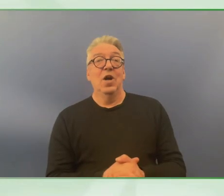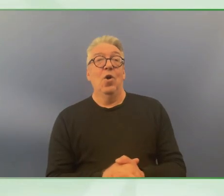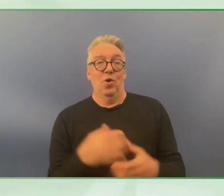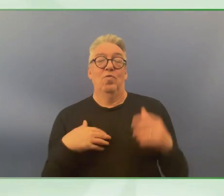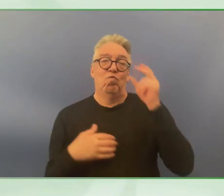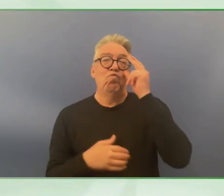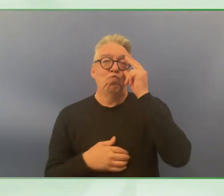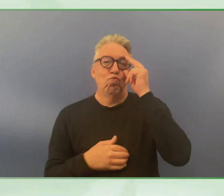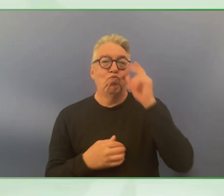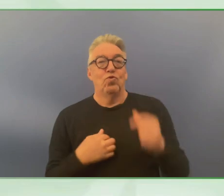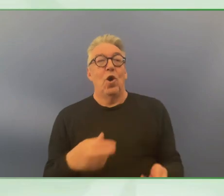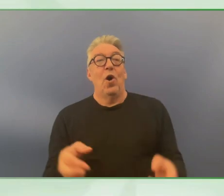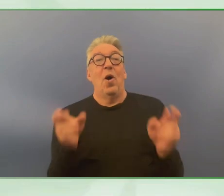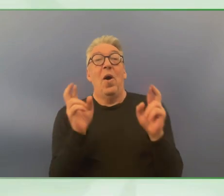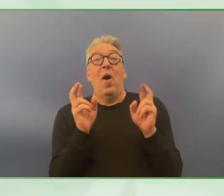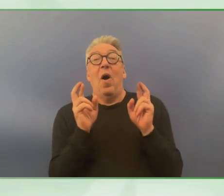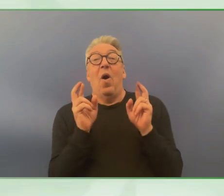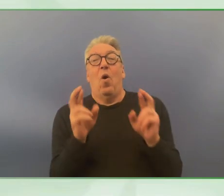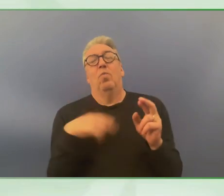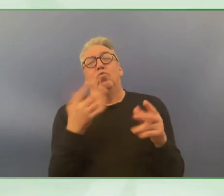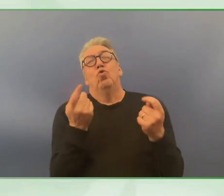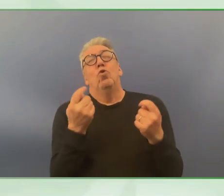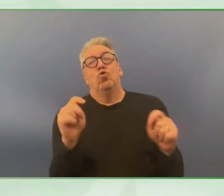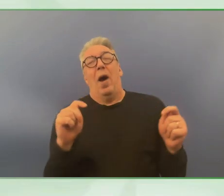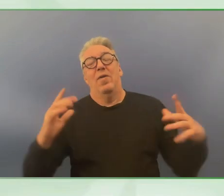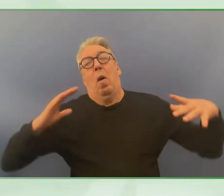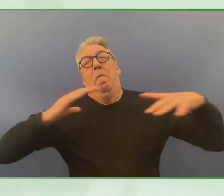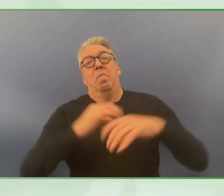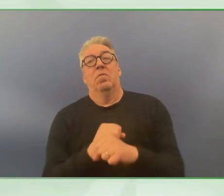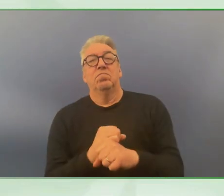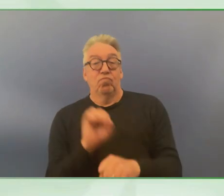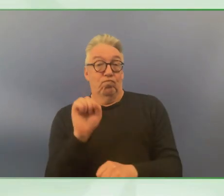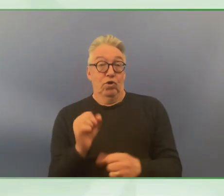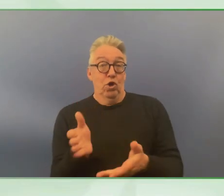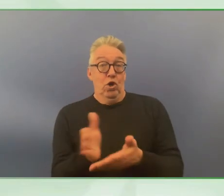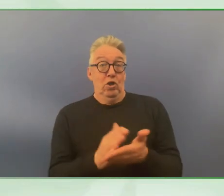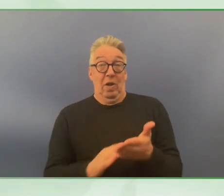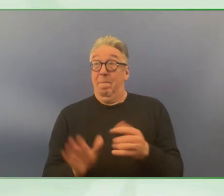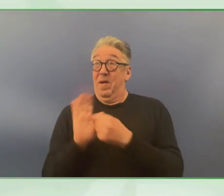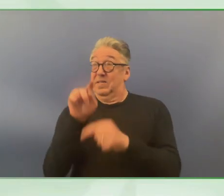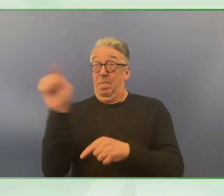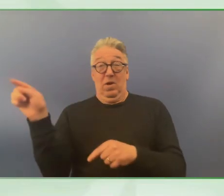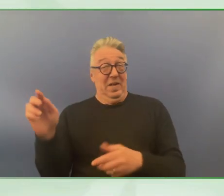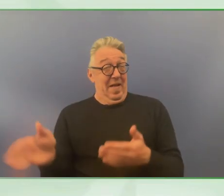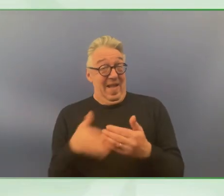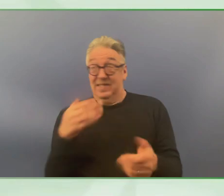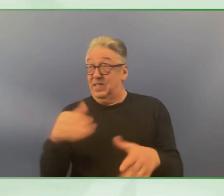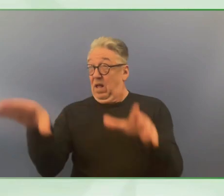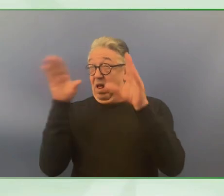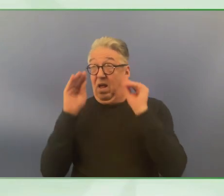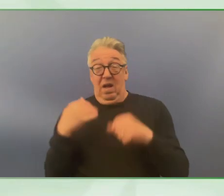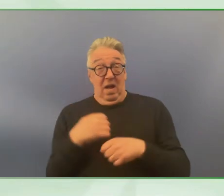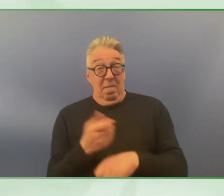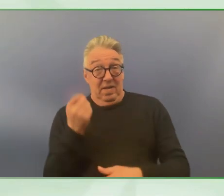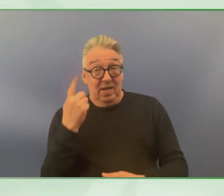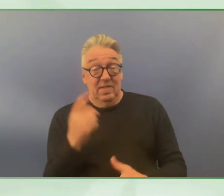up a bit. Yeah, I think there's some examples that are easy to understand. and make sense, even if the perspective is a bit